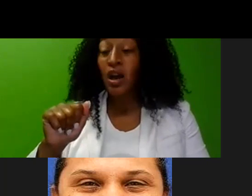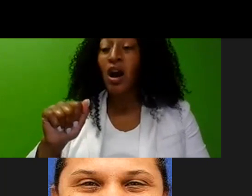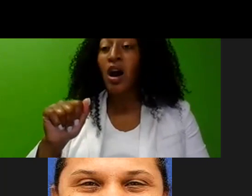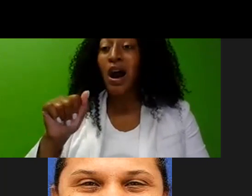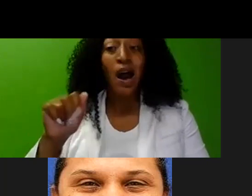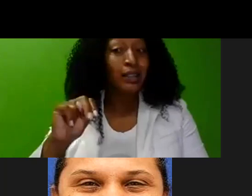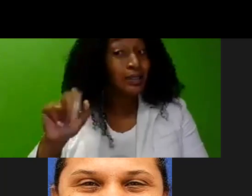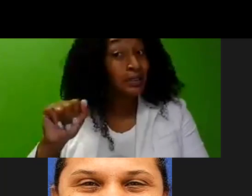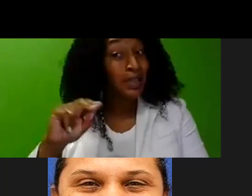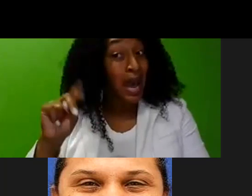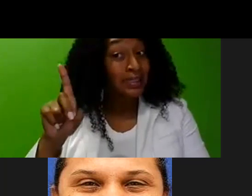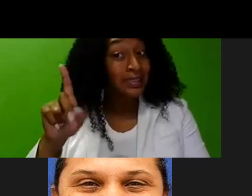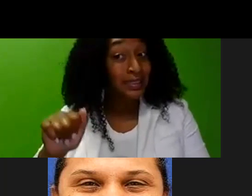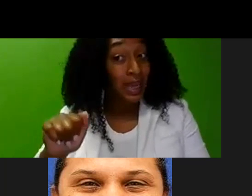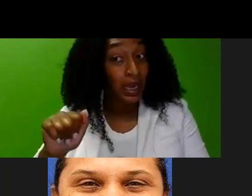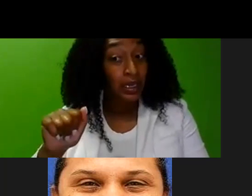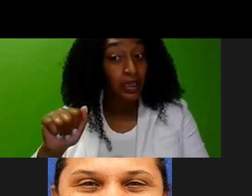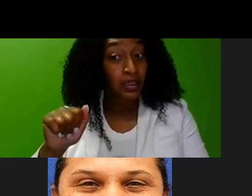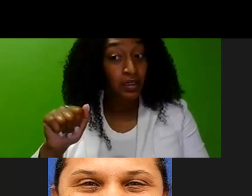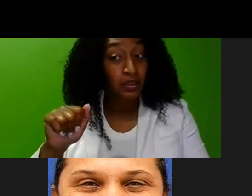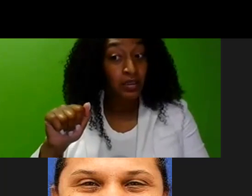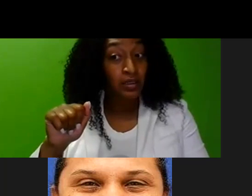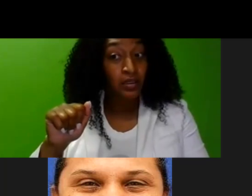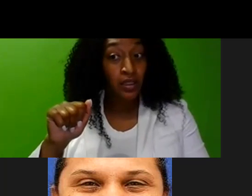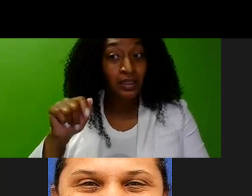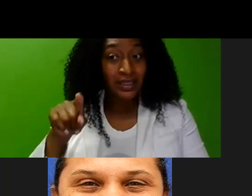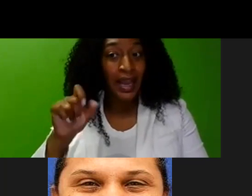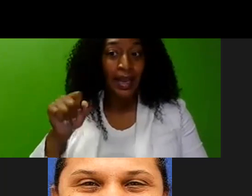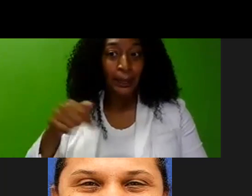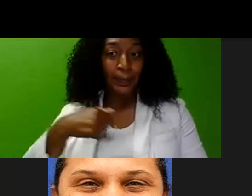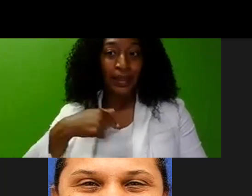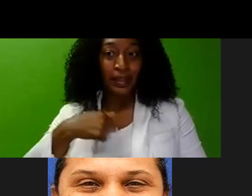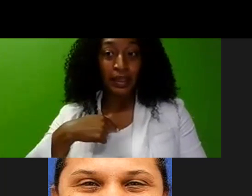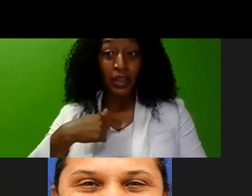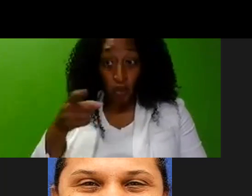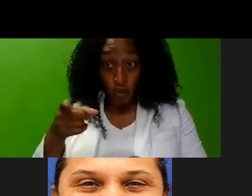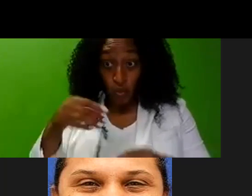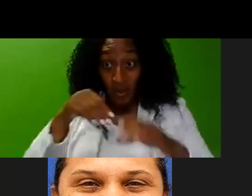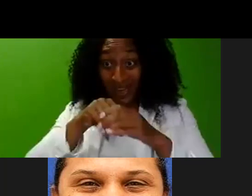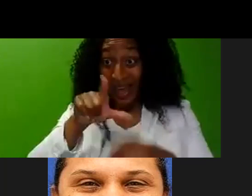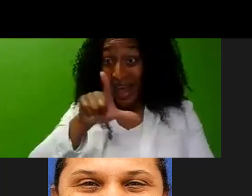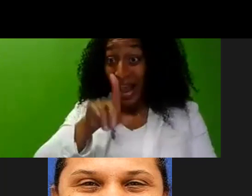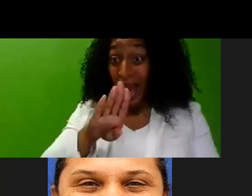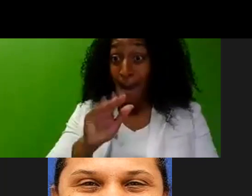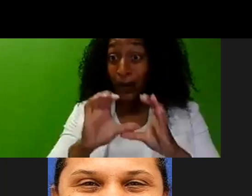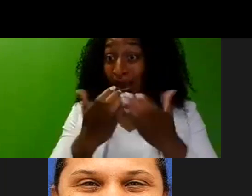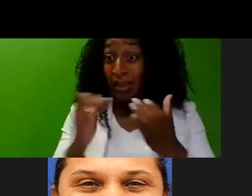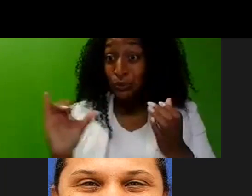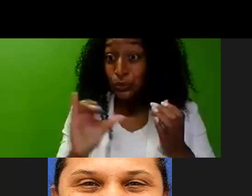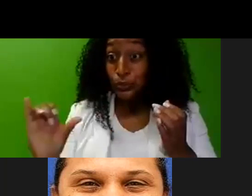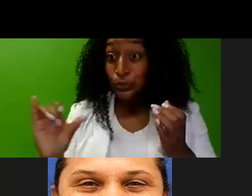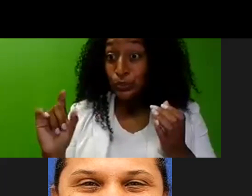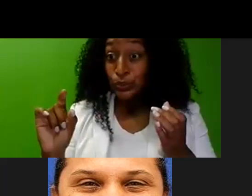Ananda, Oh, so, Miss Israel, yes, that's me. you're in the lab class. Yes, sir.